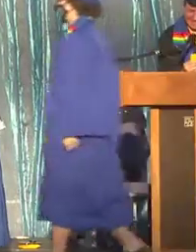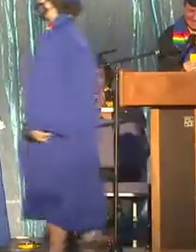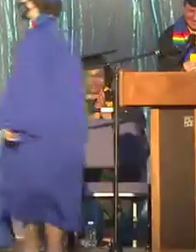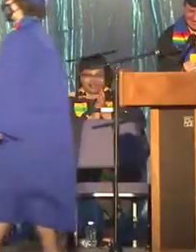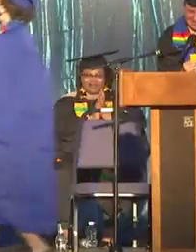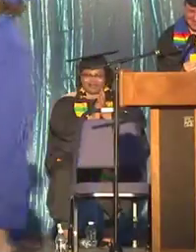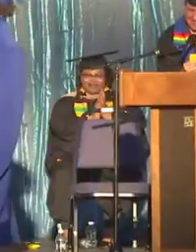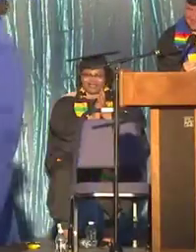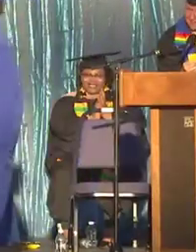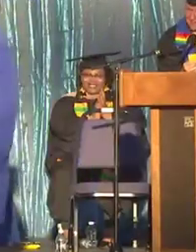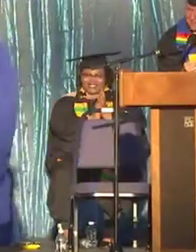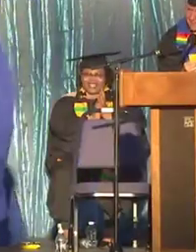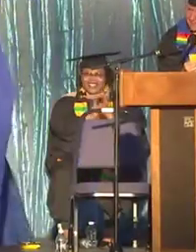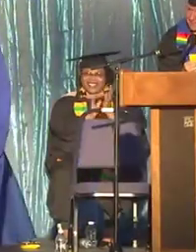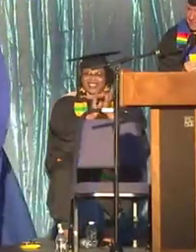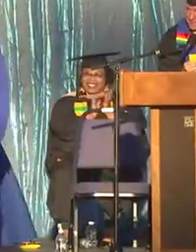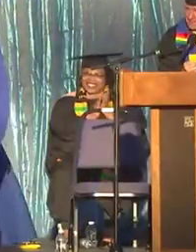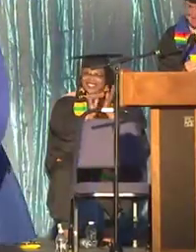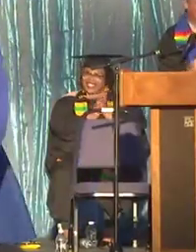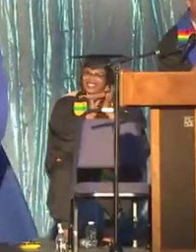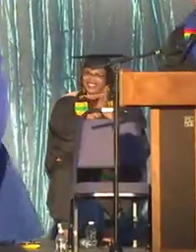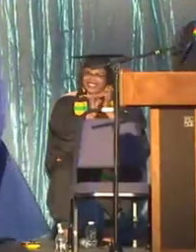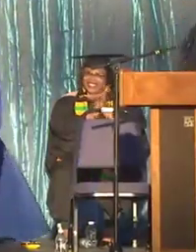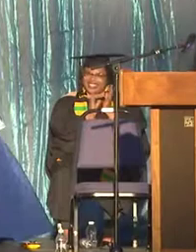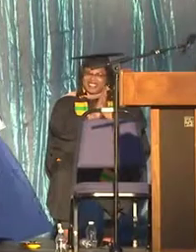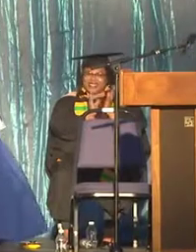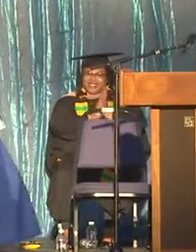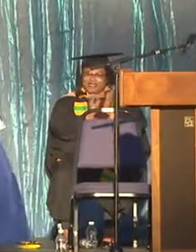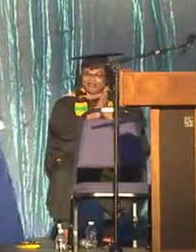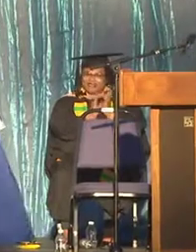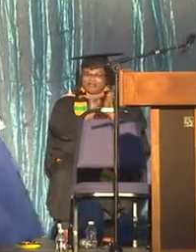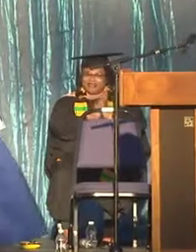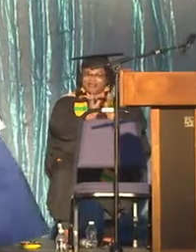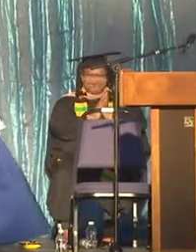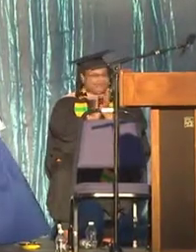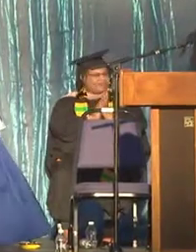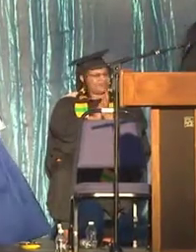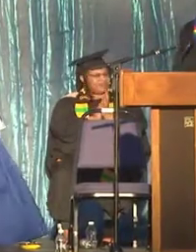Nathan Stewart Otto with honors.